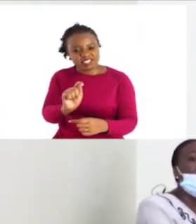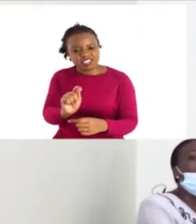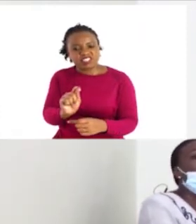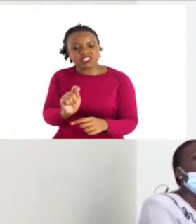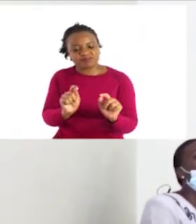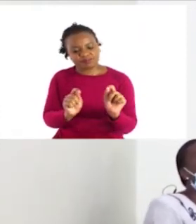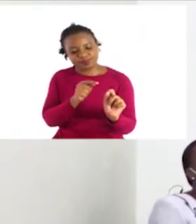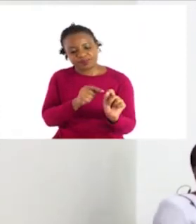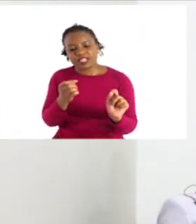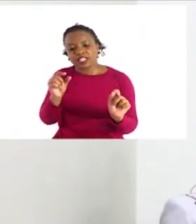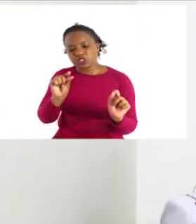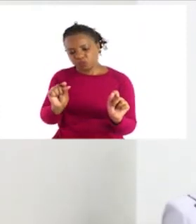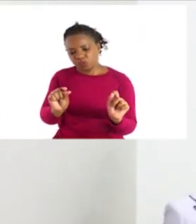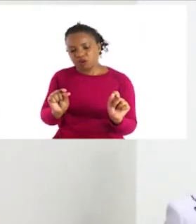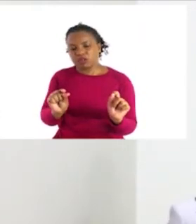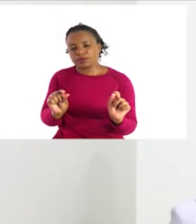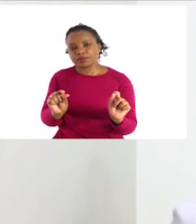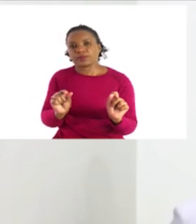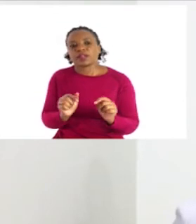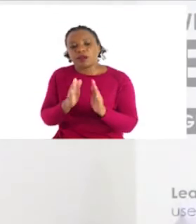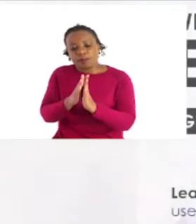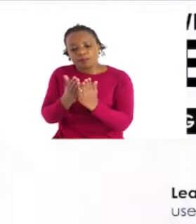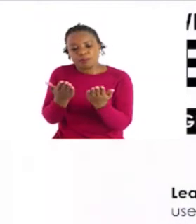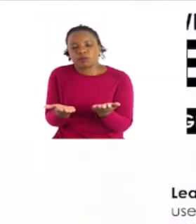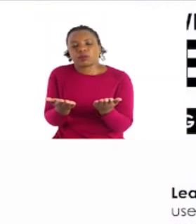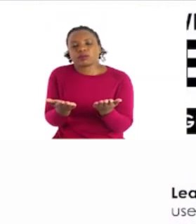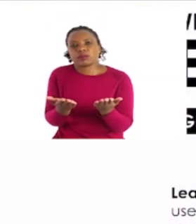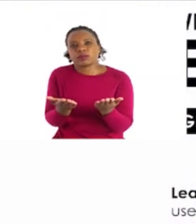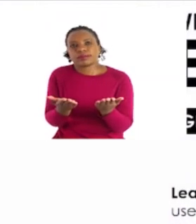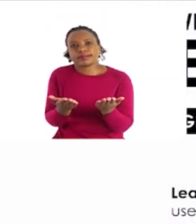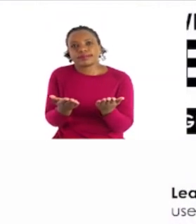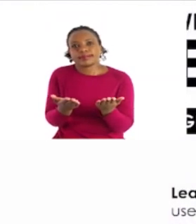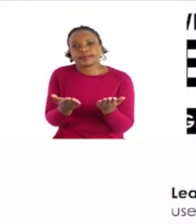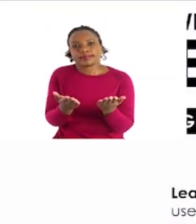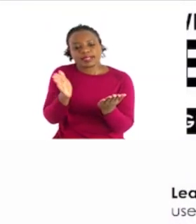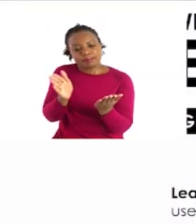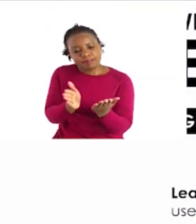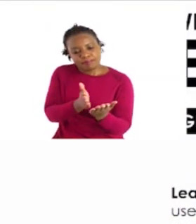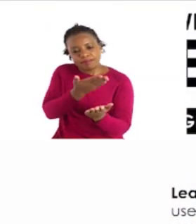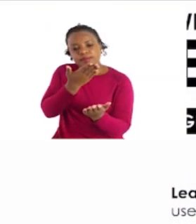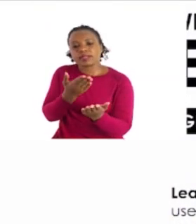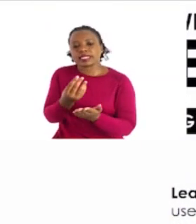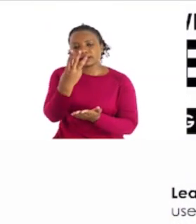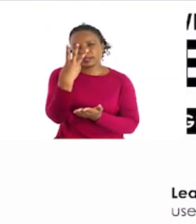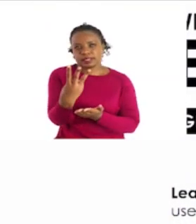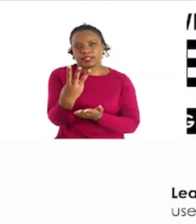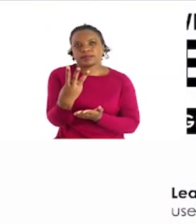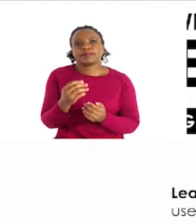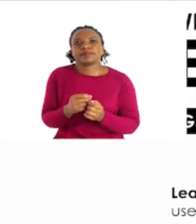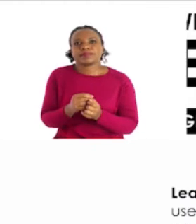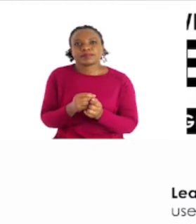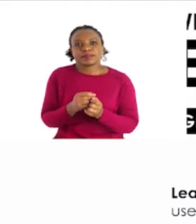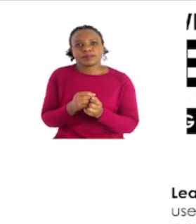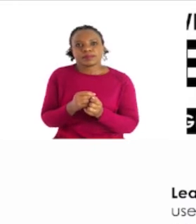are going to go back to our book. On the same page, page 3, and we are going